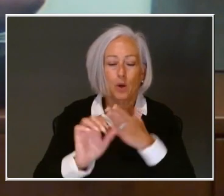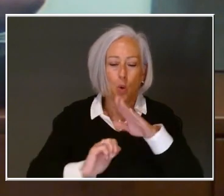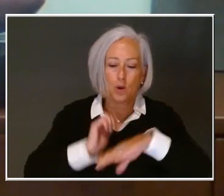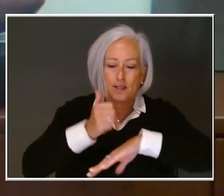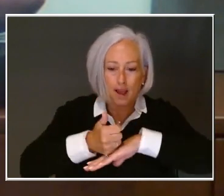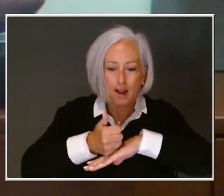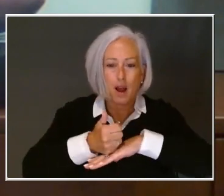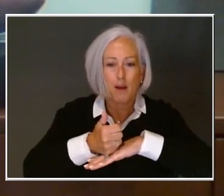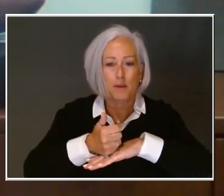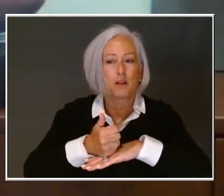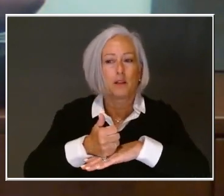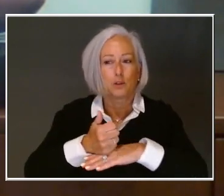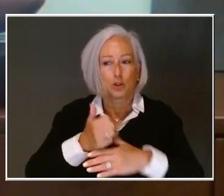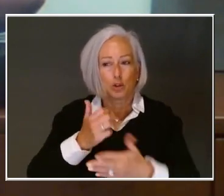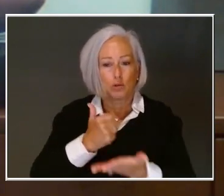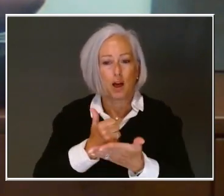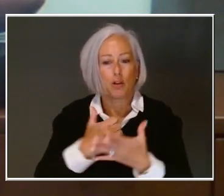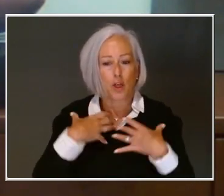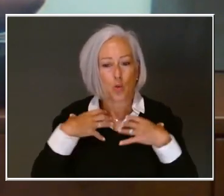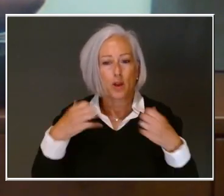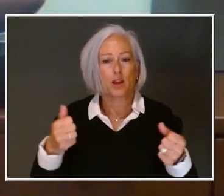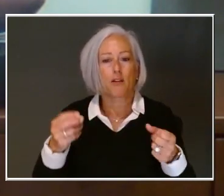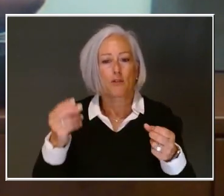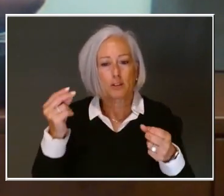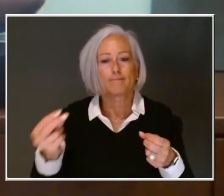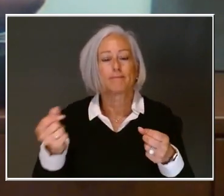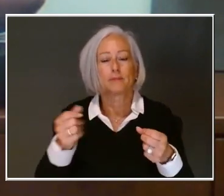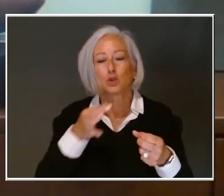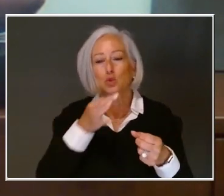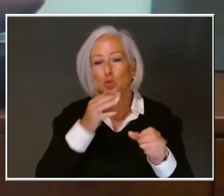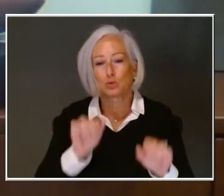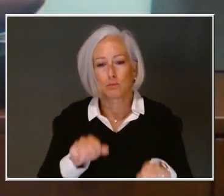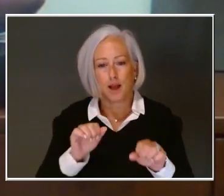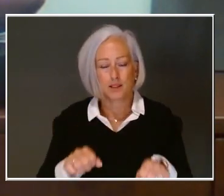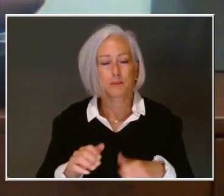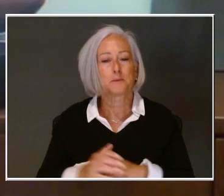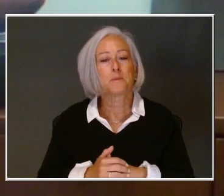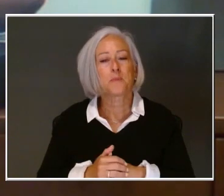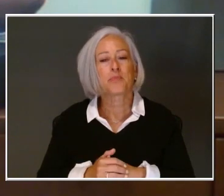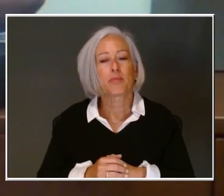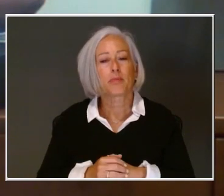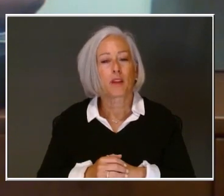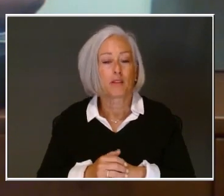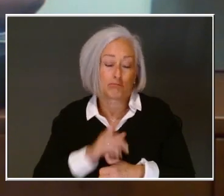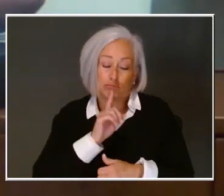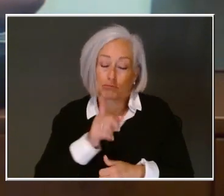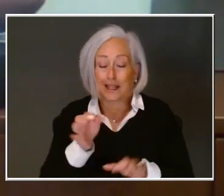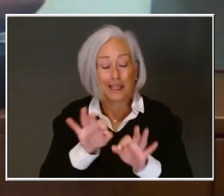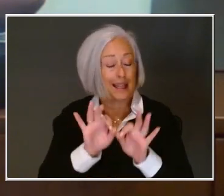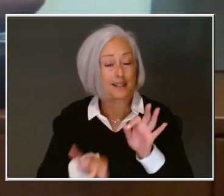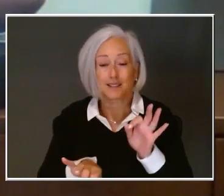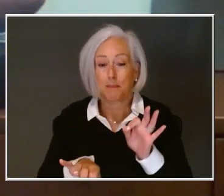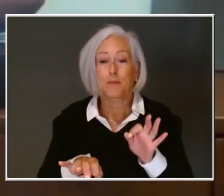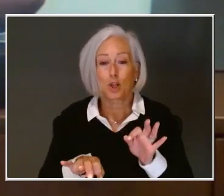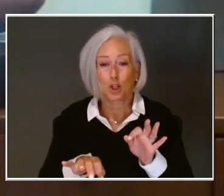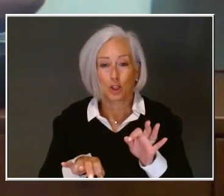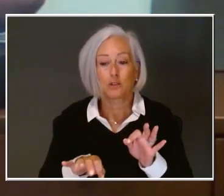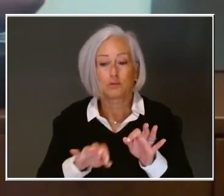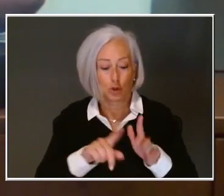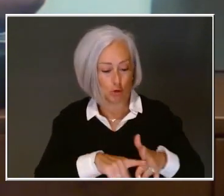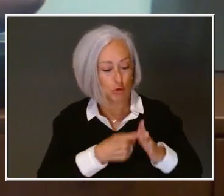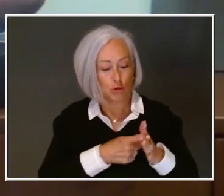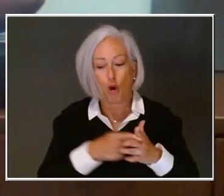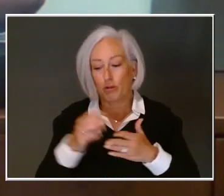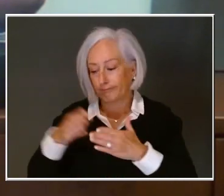soon as possible. And honestly, that is pretty simple to do and execute in